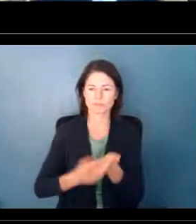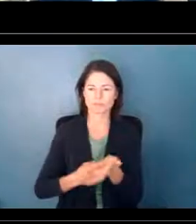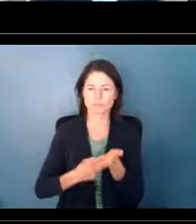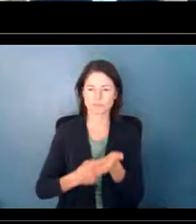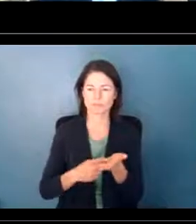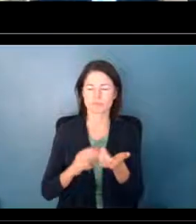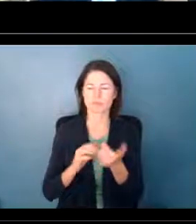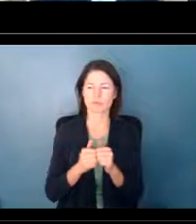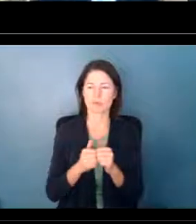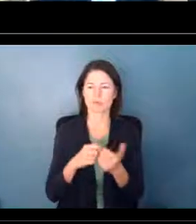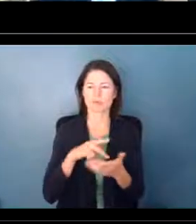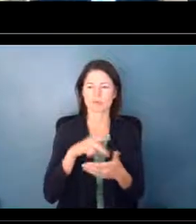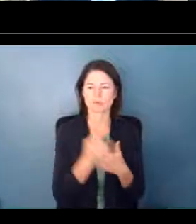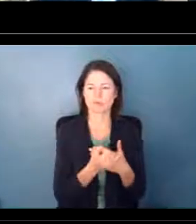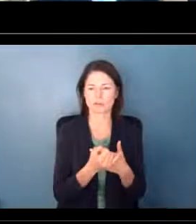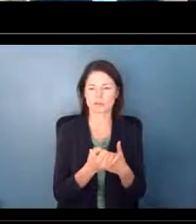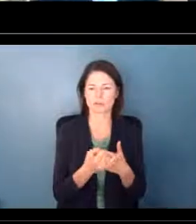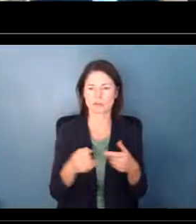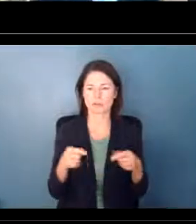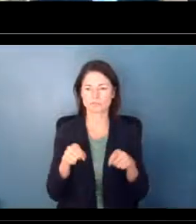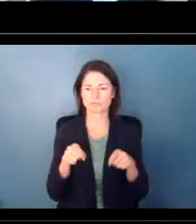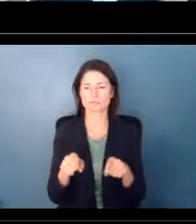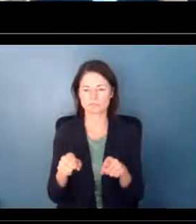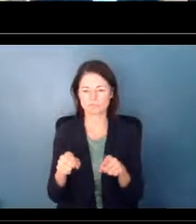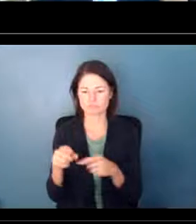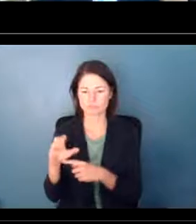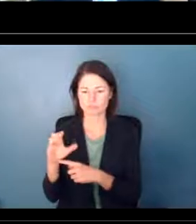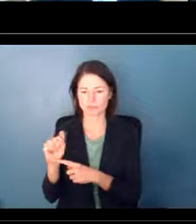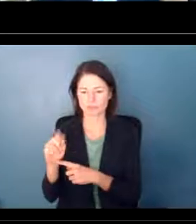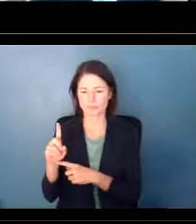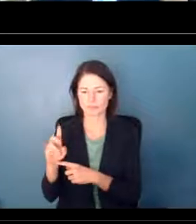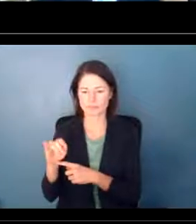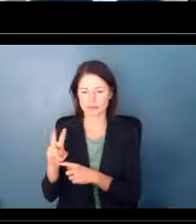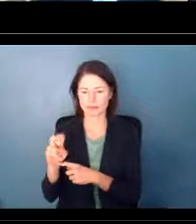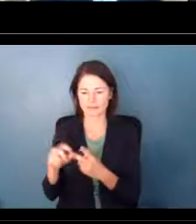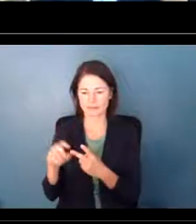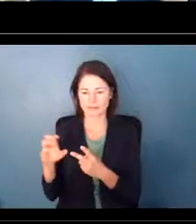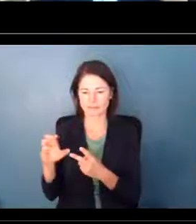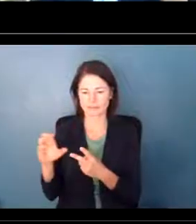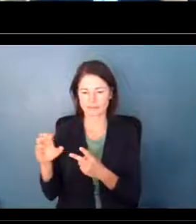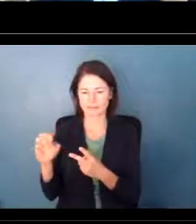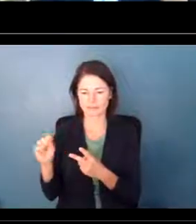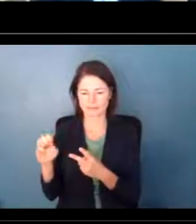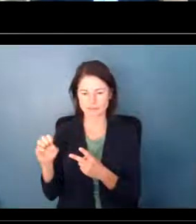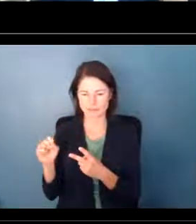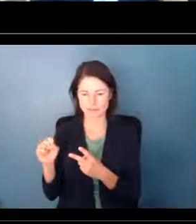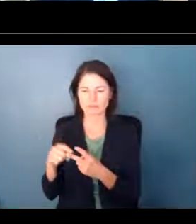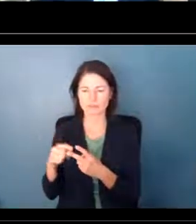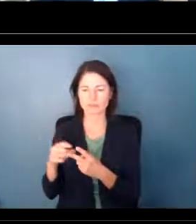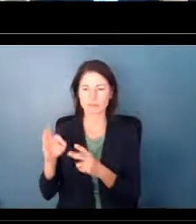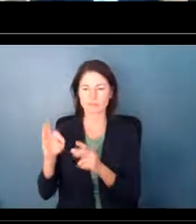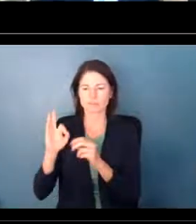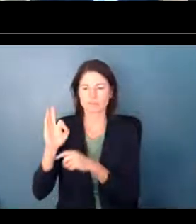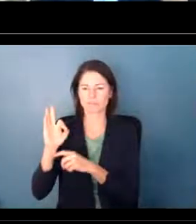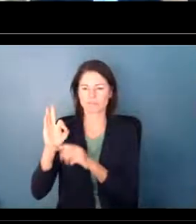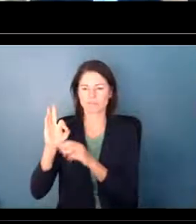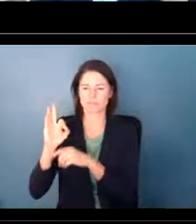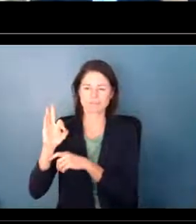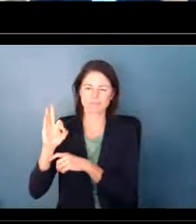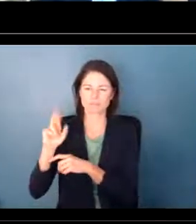projects with the CAPTI and CSIS investment framework. And so any projects that